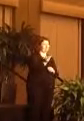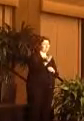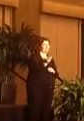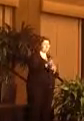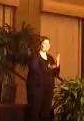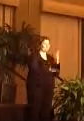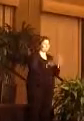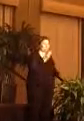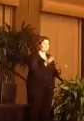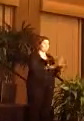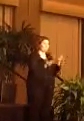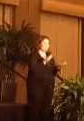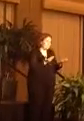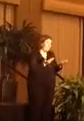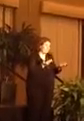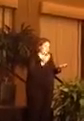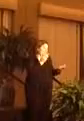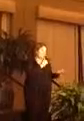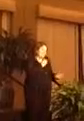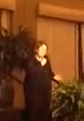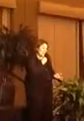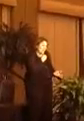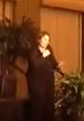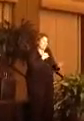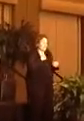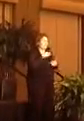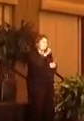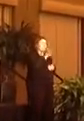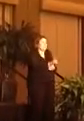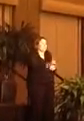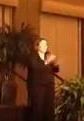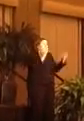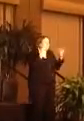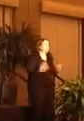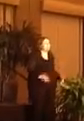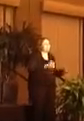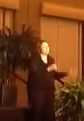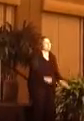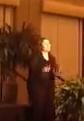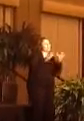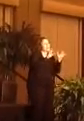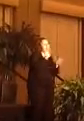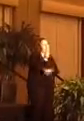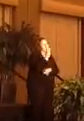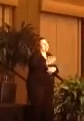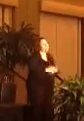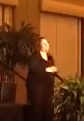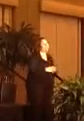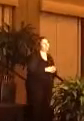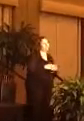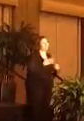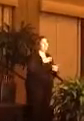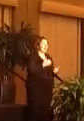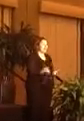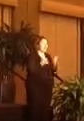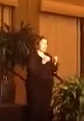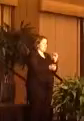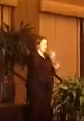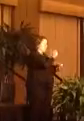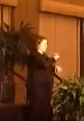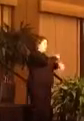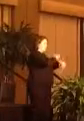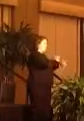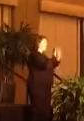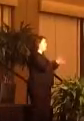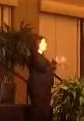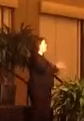much a basic bitch. And that 99% of the time, my life is totally mundane, and then that 1% is